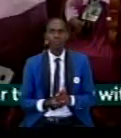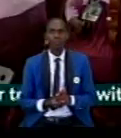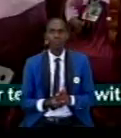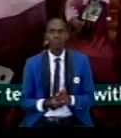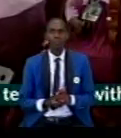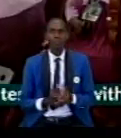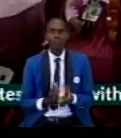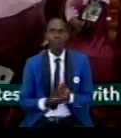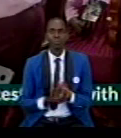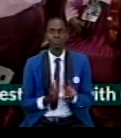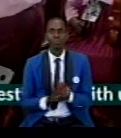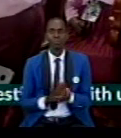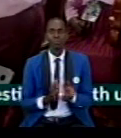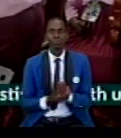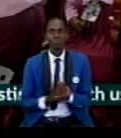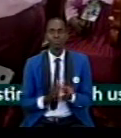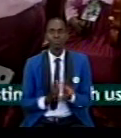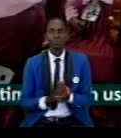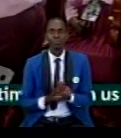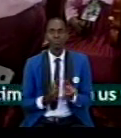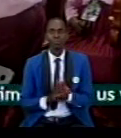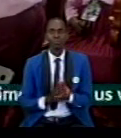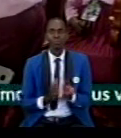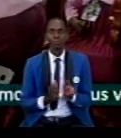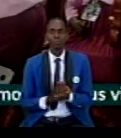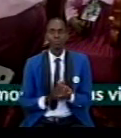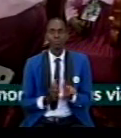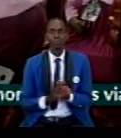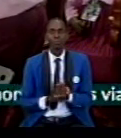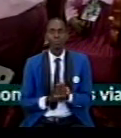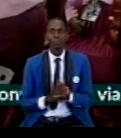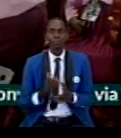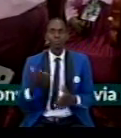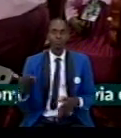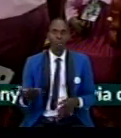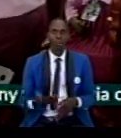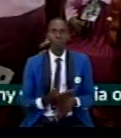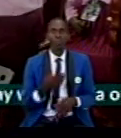Welcome the miracle with excitement, everybody.